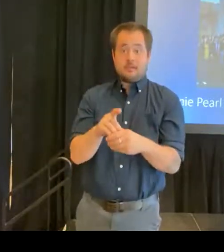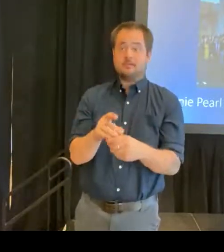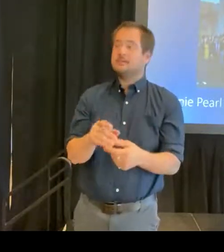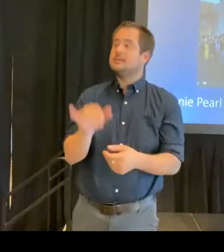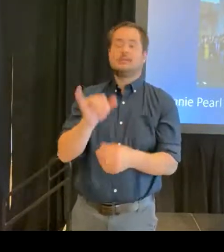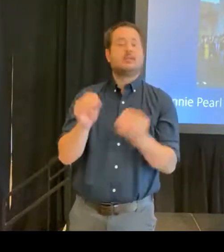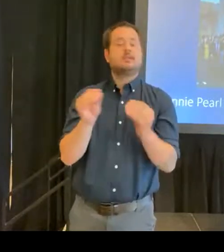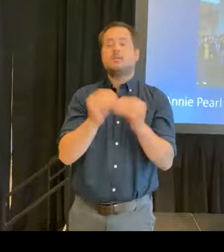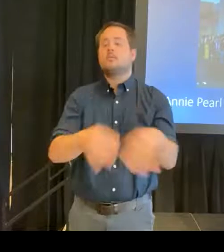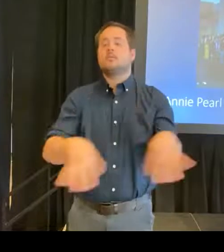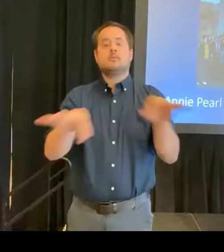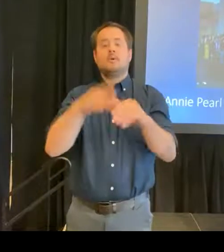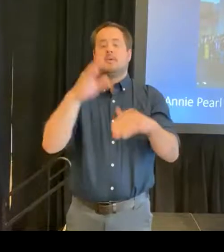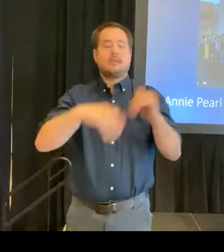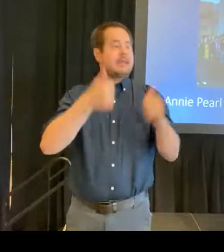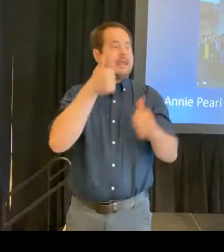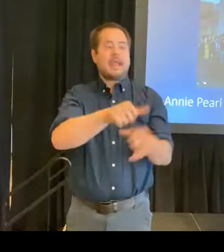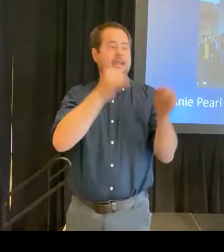person.